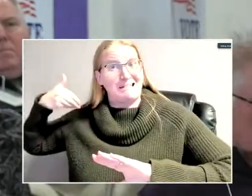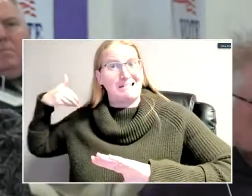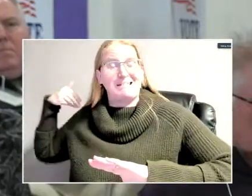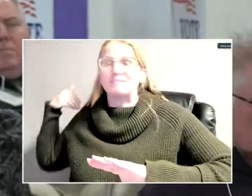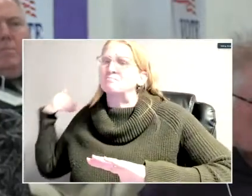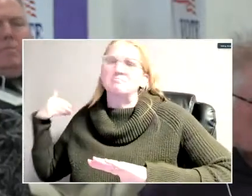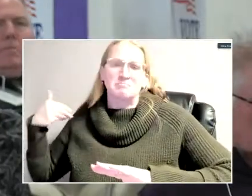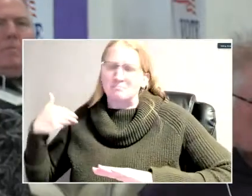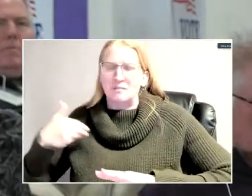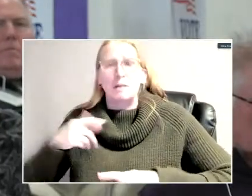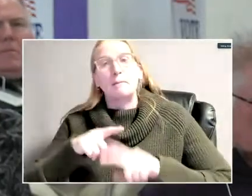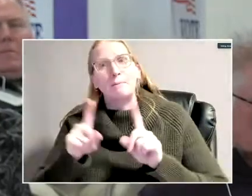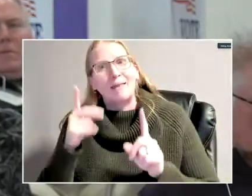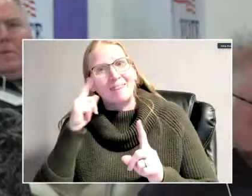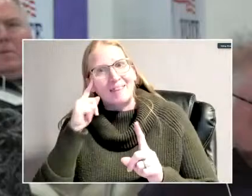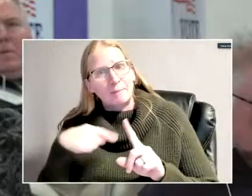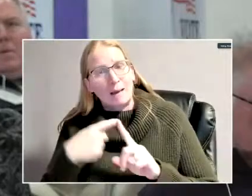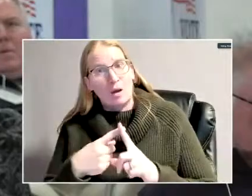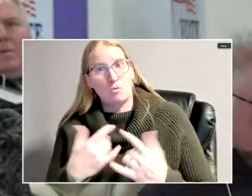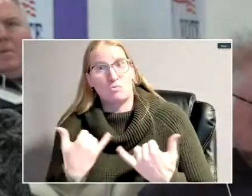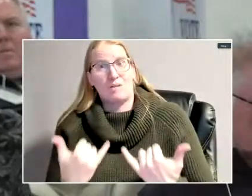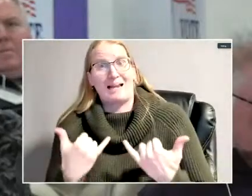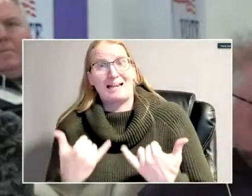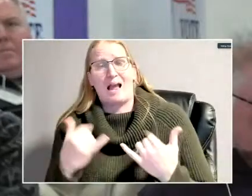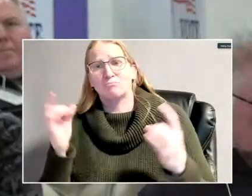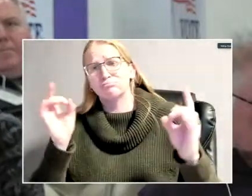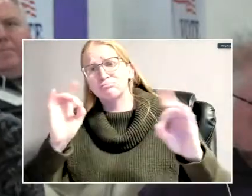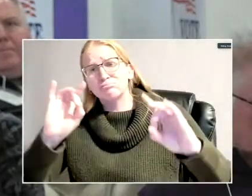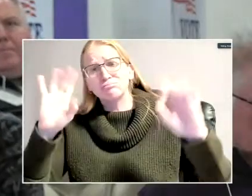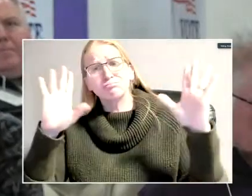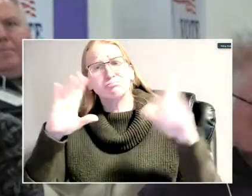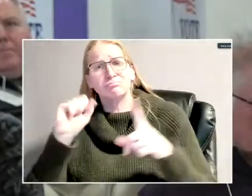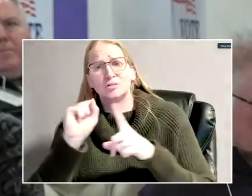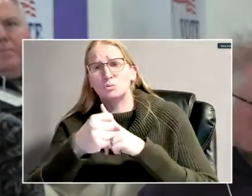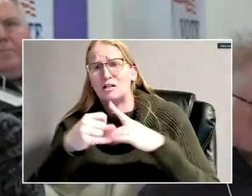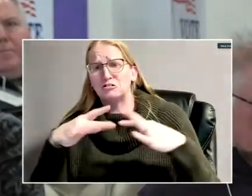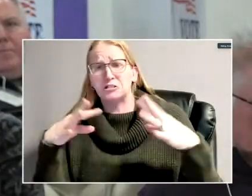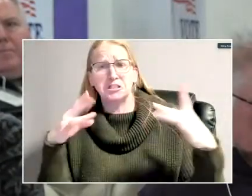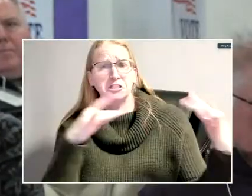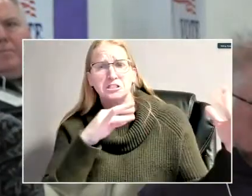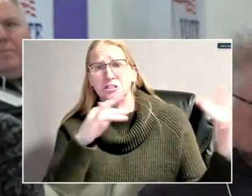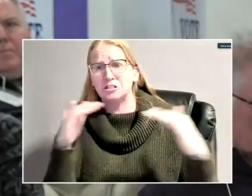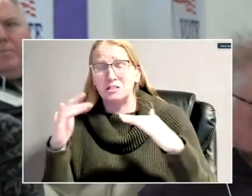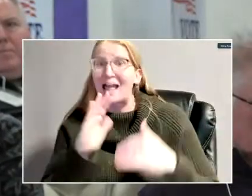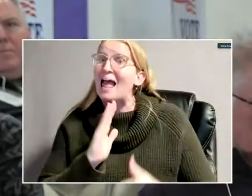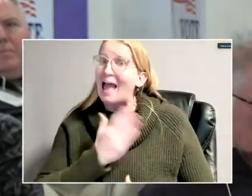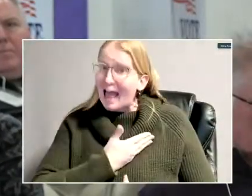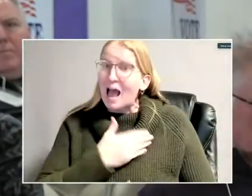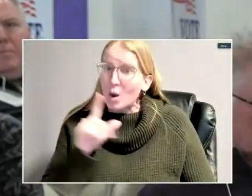to go on that are funded by our tax